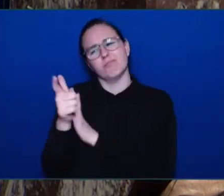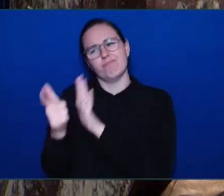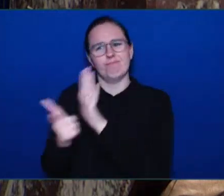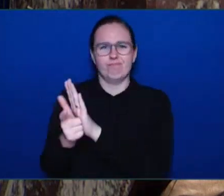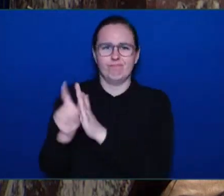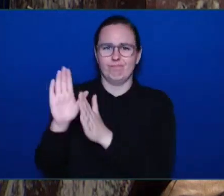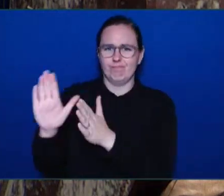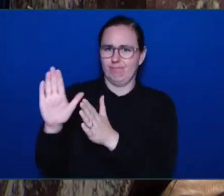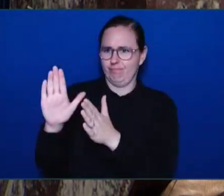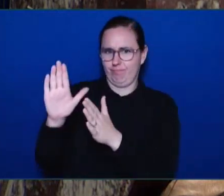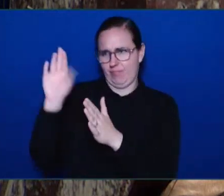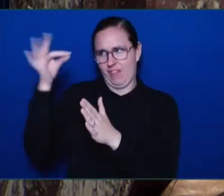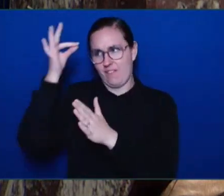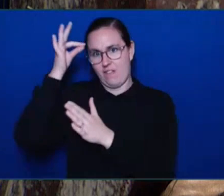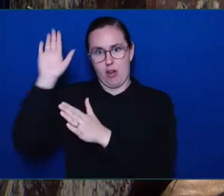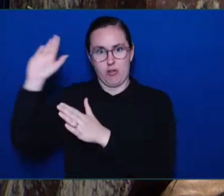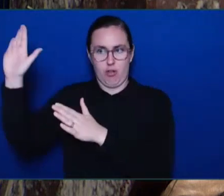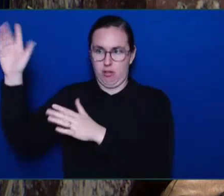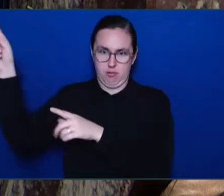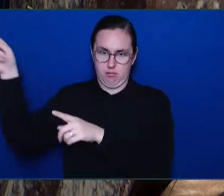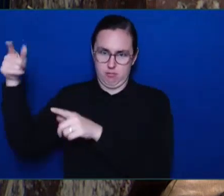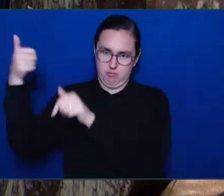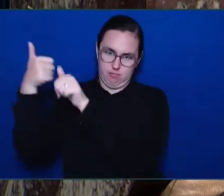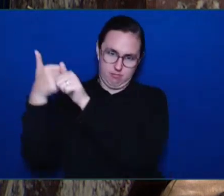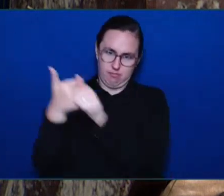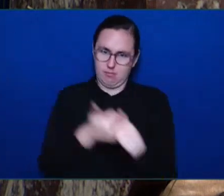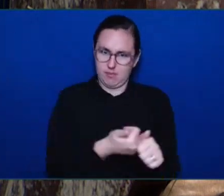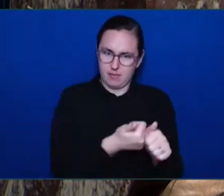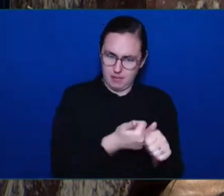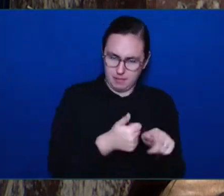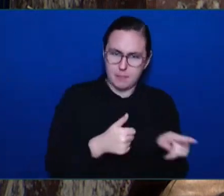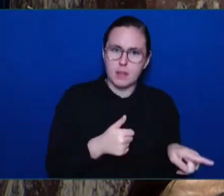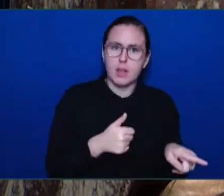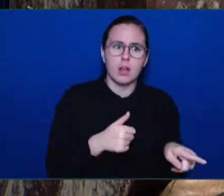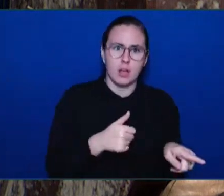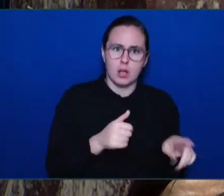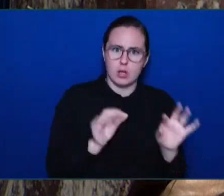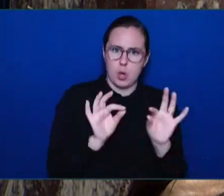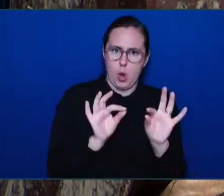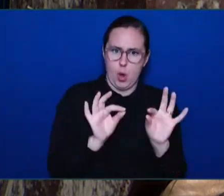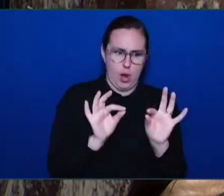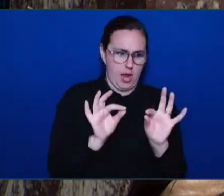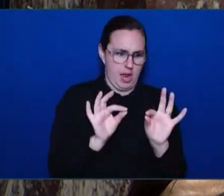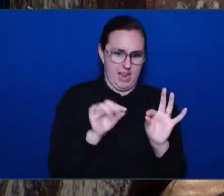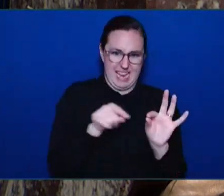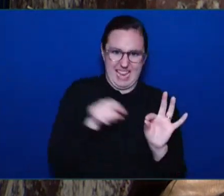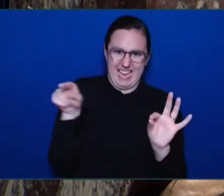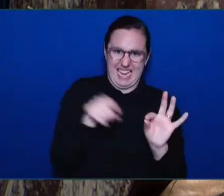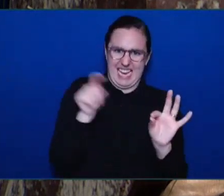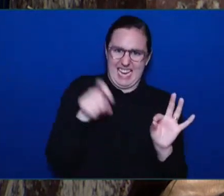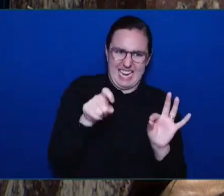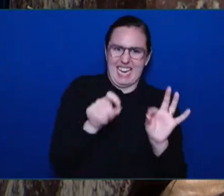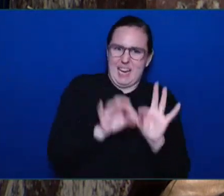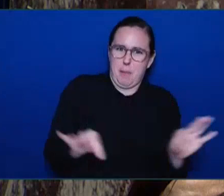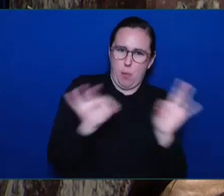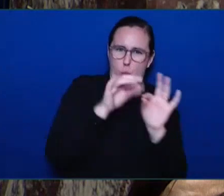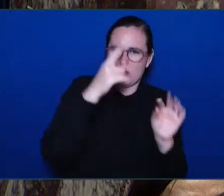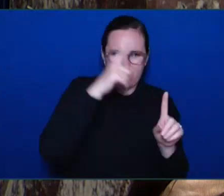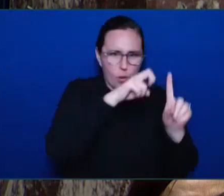our democracy and rule of law, Mr. Speaker, just as the Minister of Public Safety reminds me often in this House about the rule of